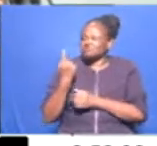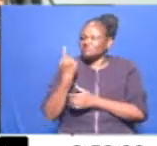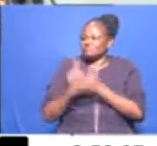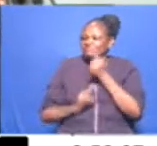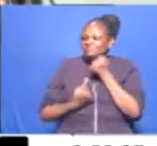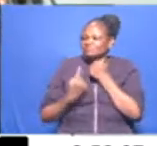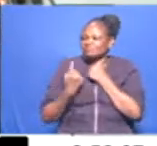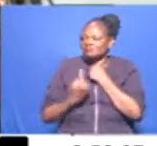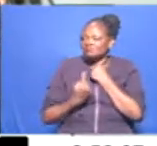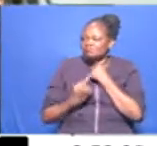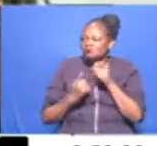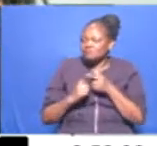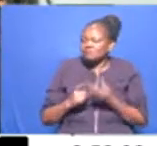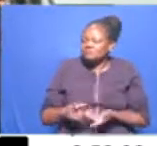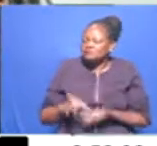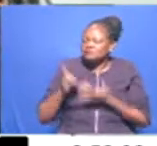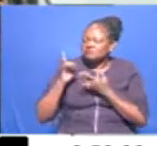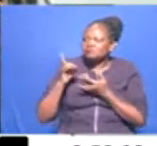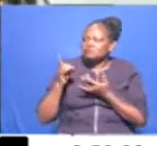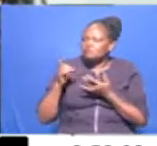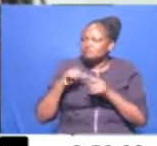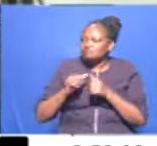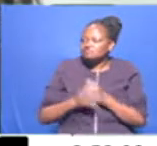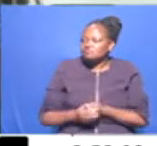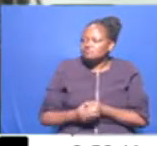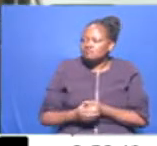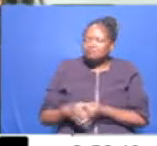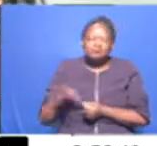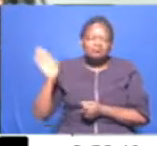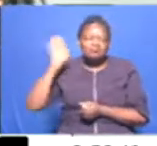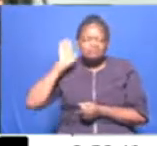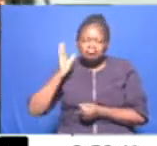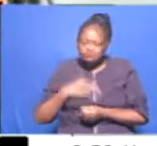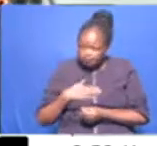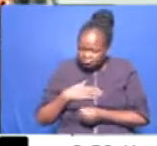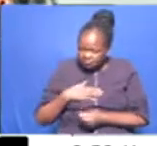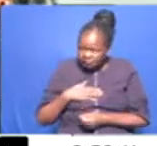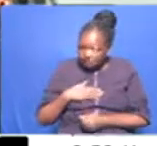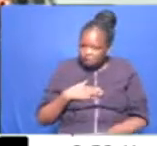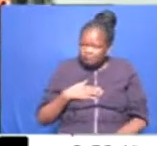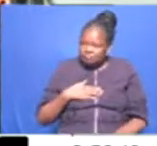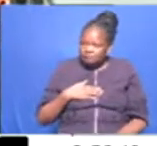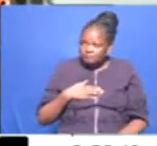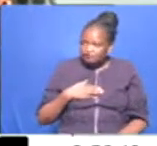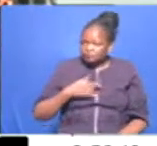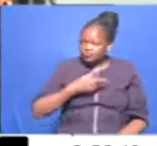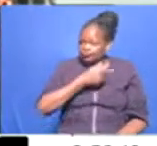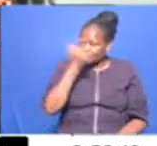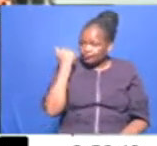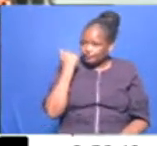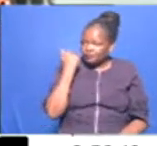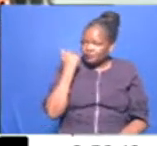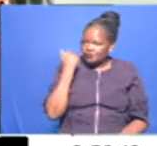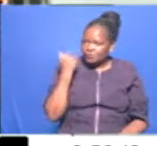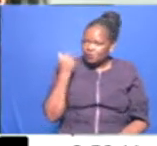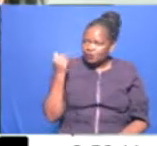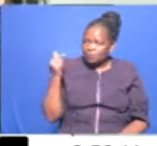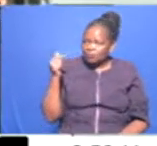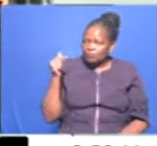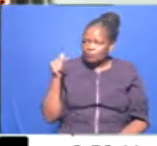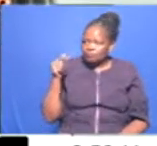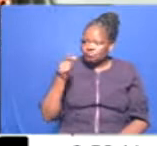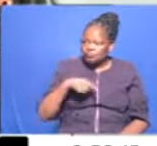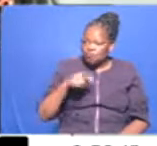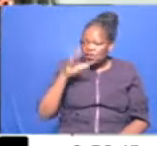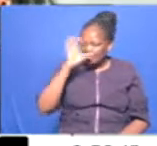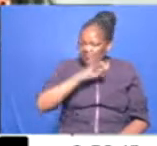we specialize our sub theme on nisikize. Listen to me. Yes. Because we miss the very